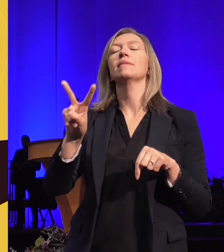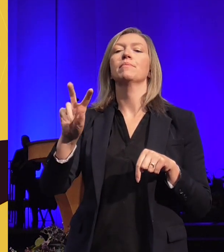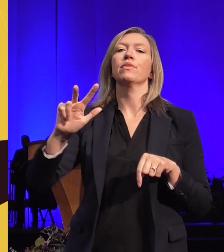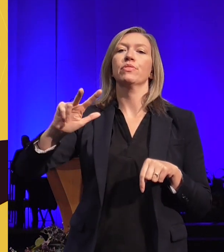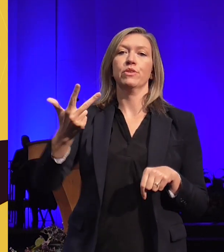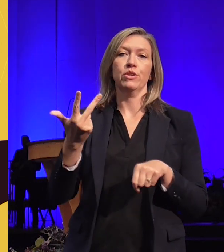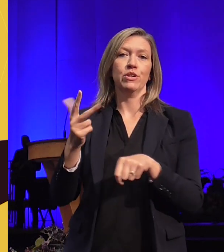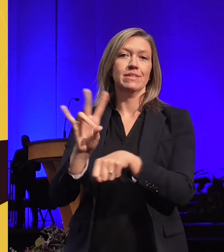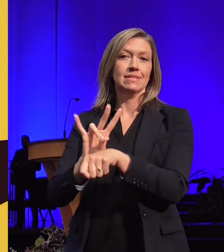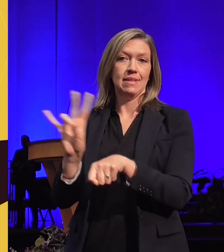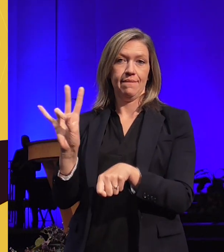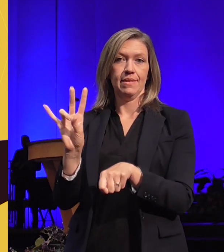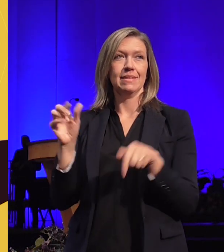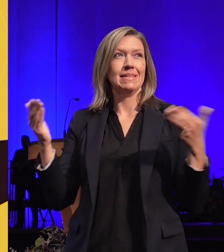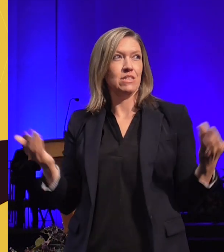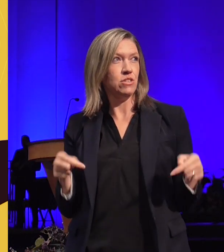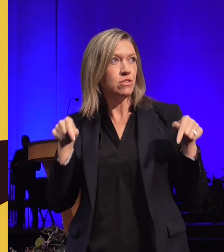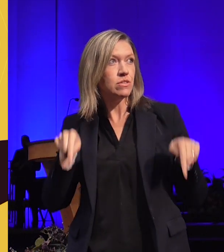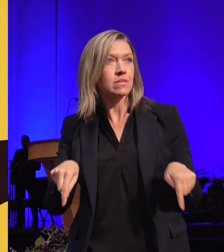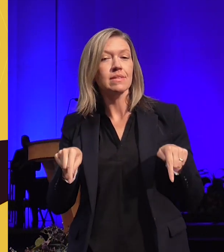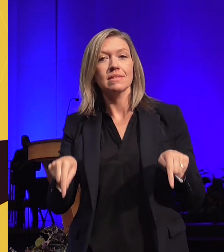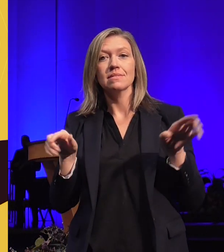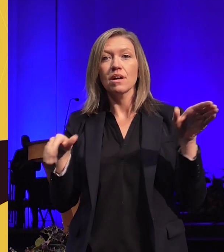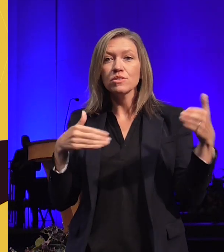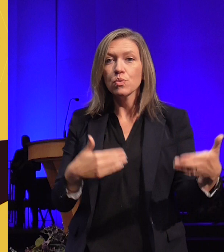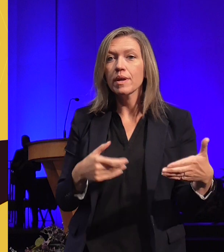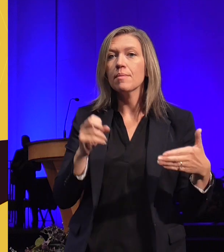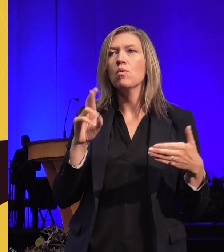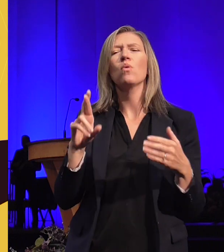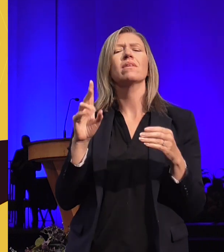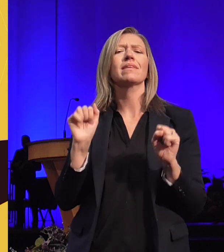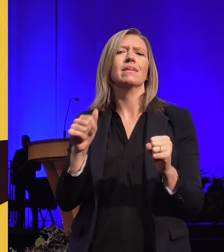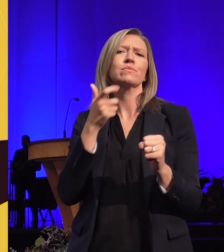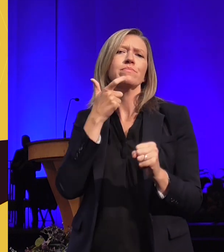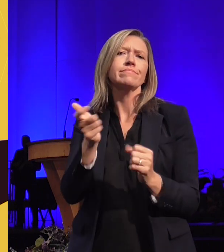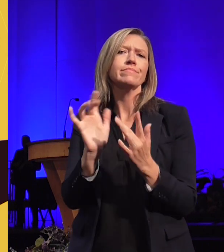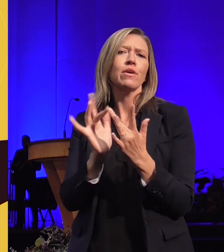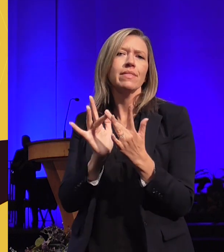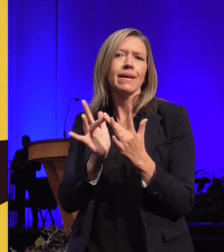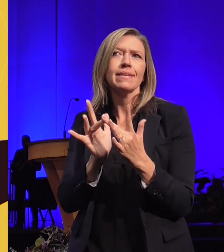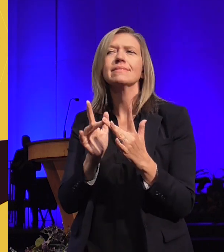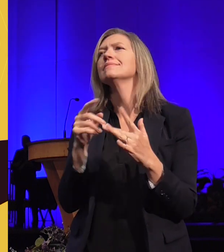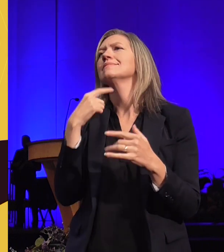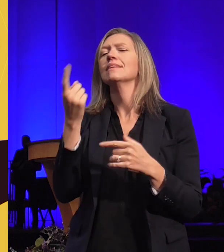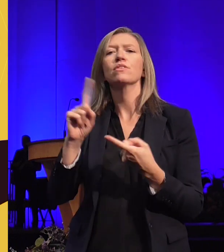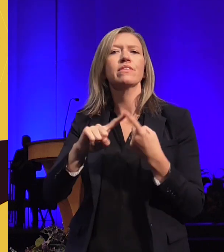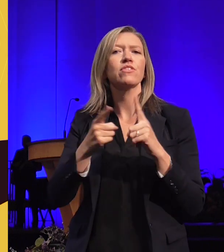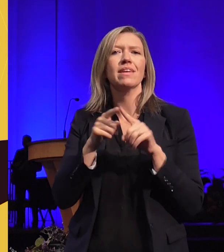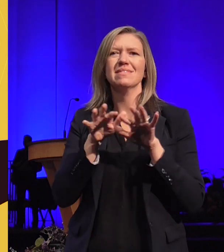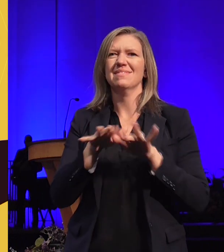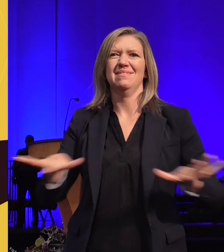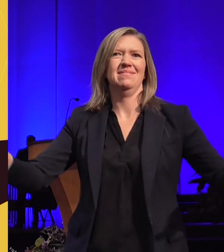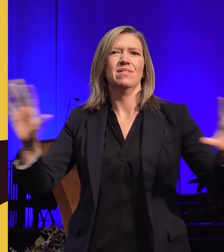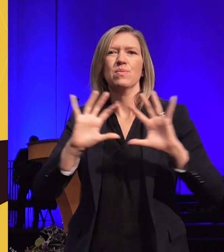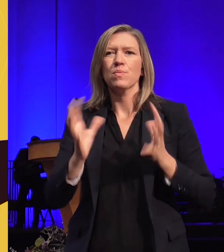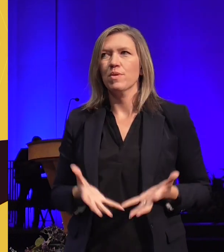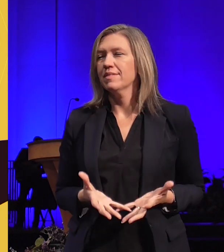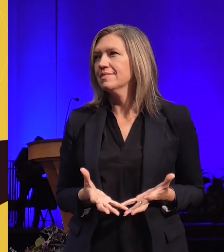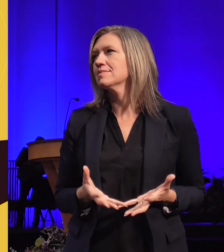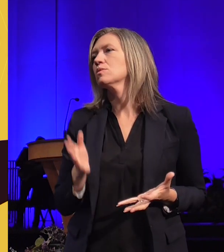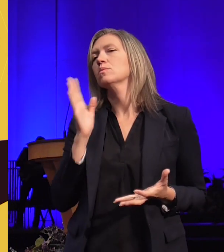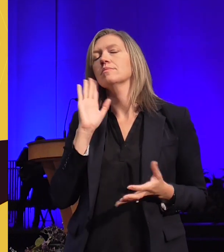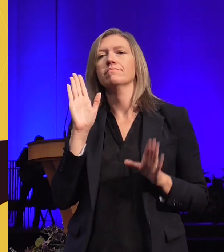7 o'clock. You can be here in the Teal Auditorium, or you can join us online. You can tell all your friends about it all over the world. It's going to